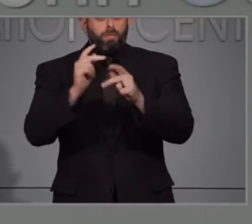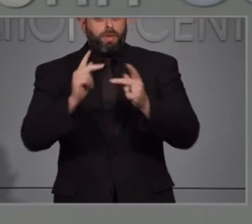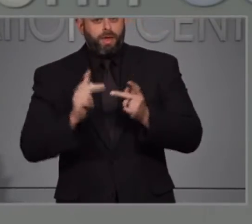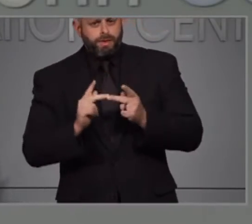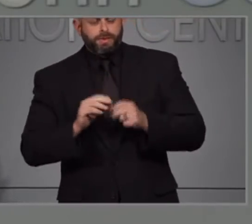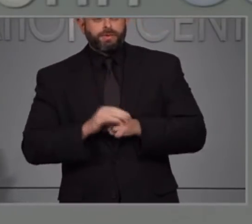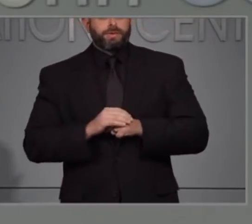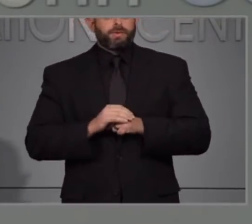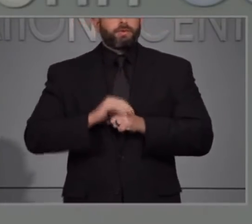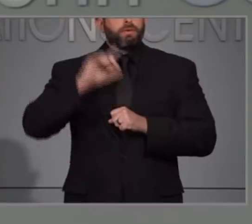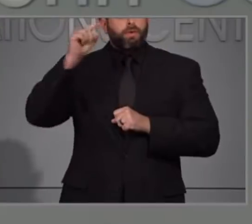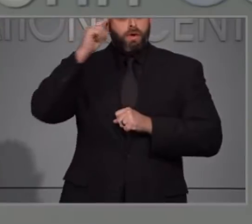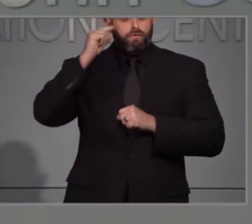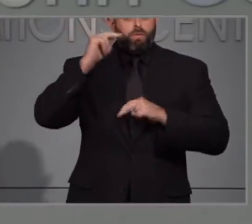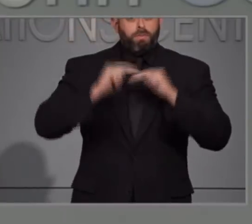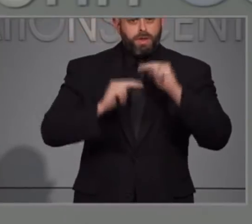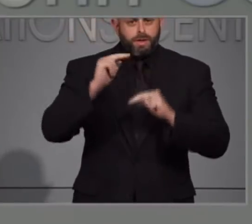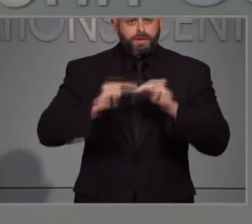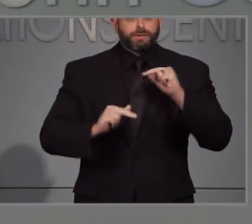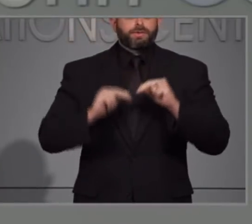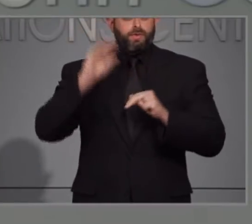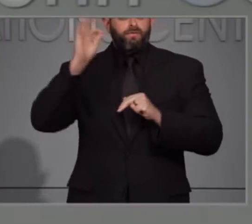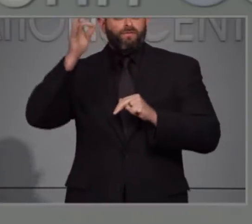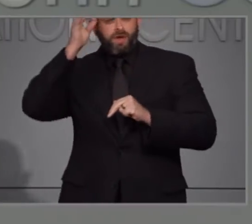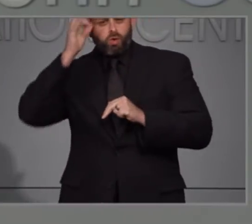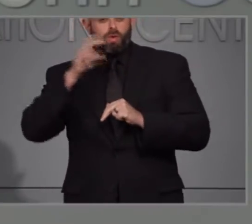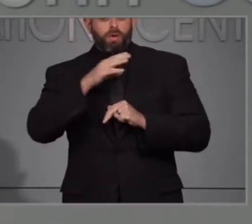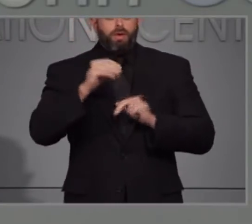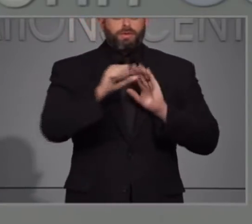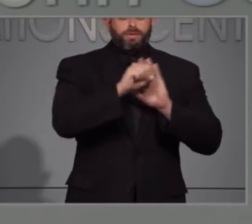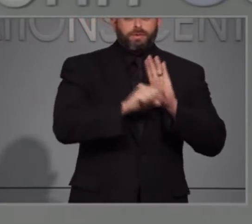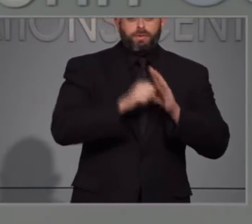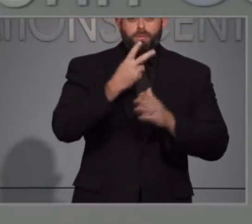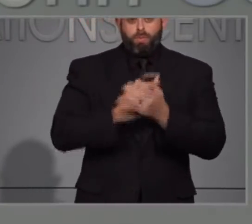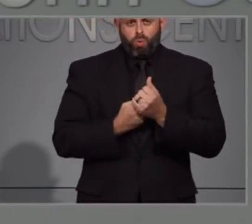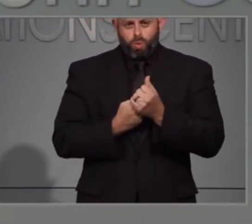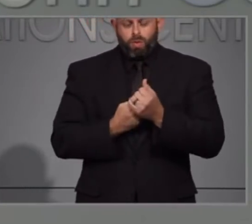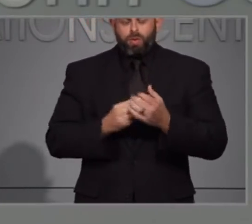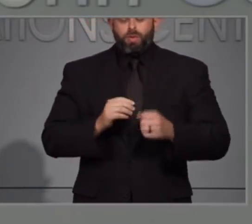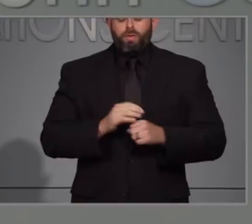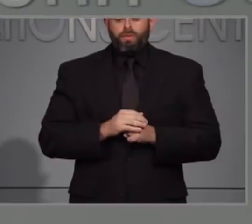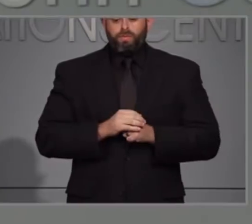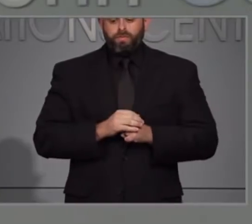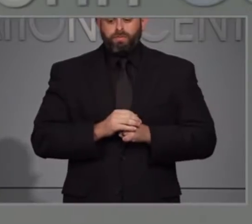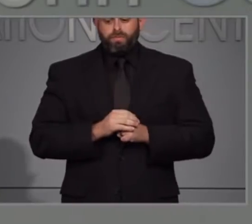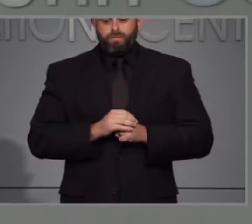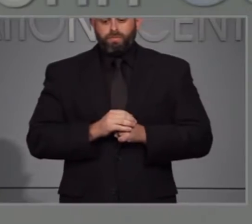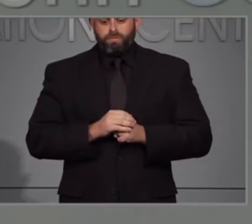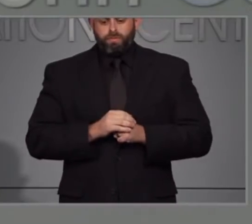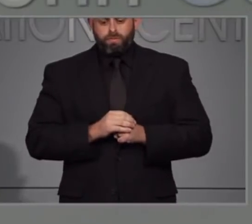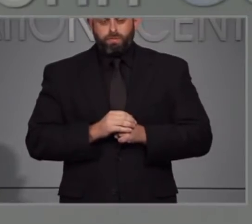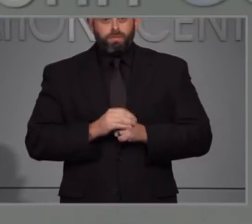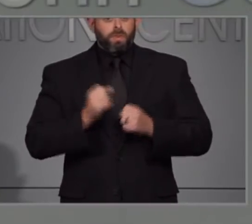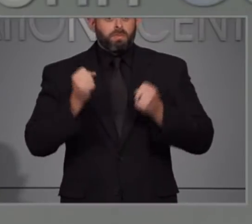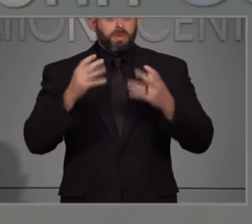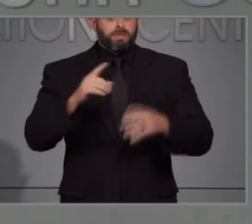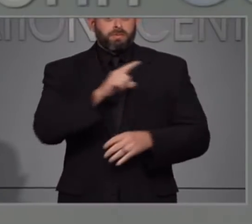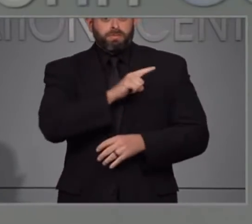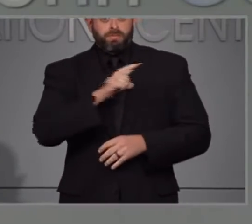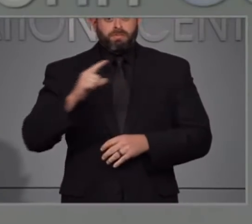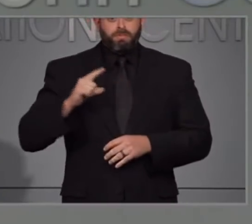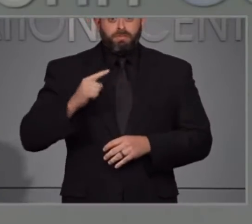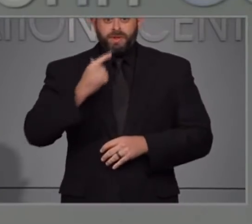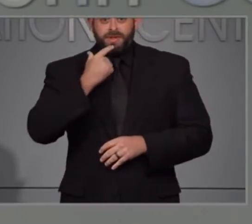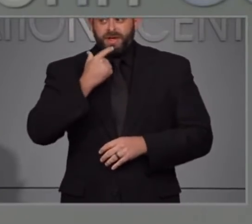local, state, and federal? And also having to do with localities and state, lawmakers have said that they don't get a heads